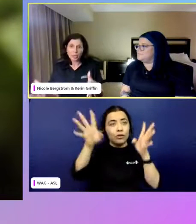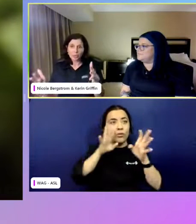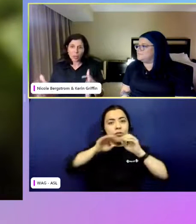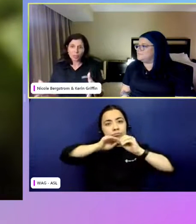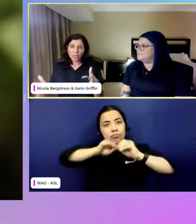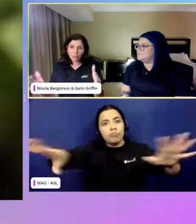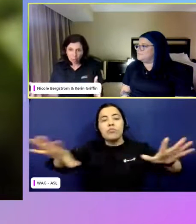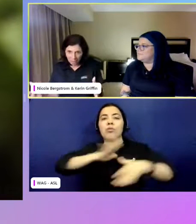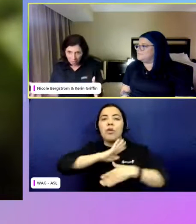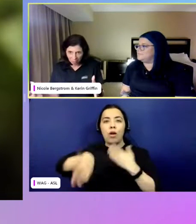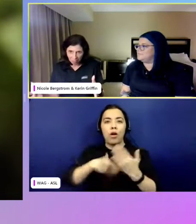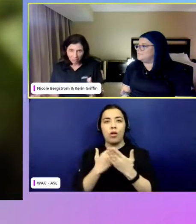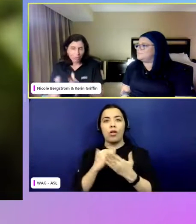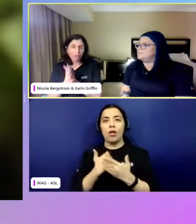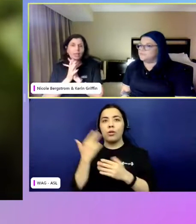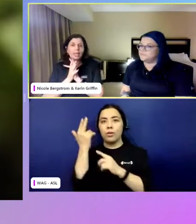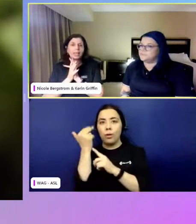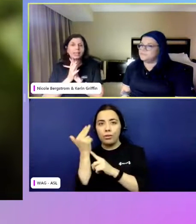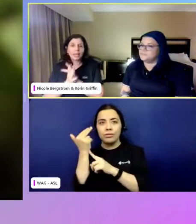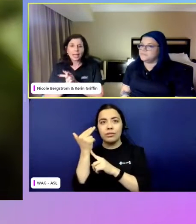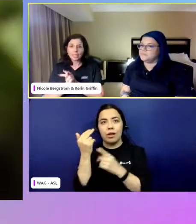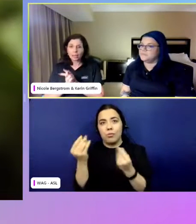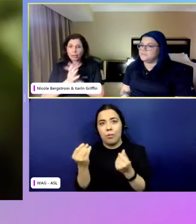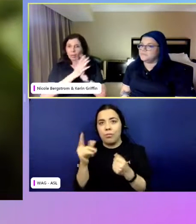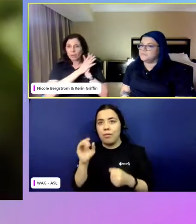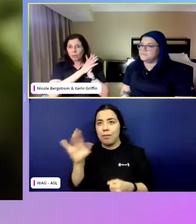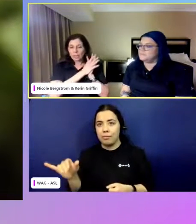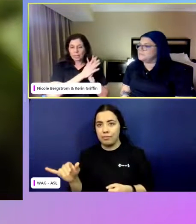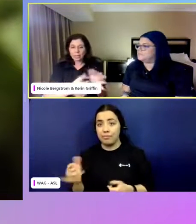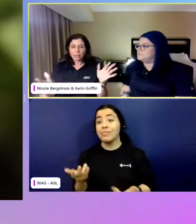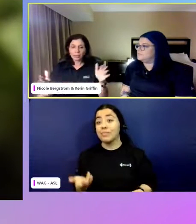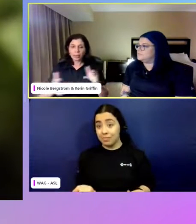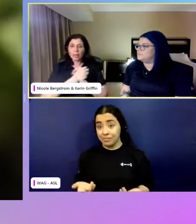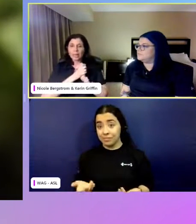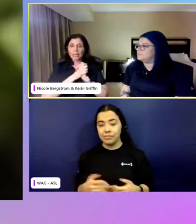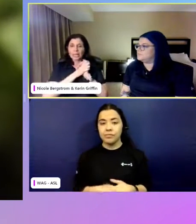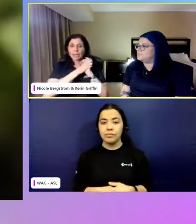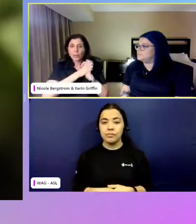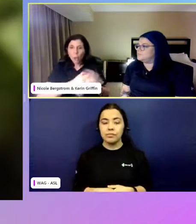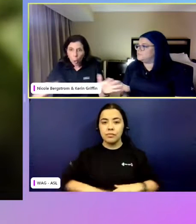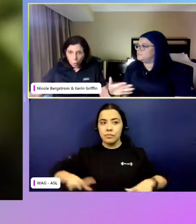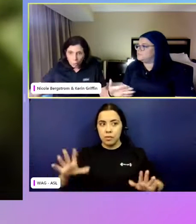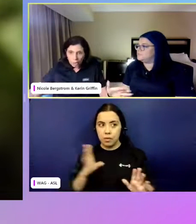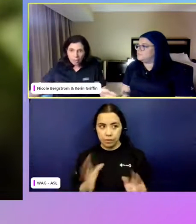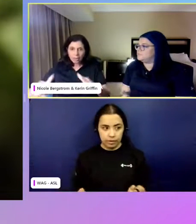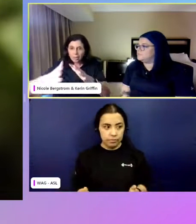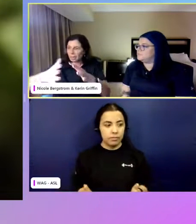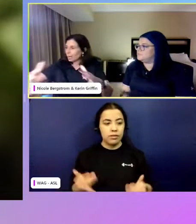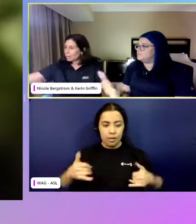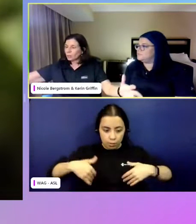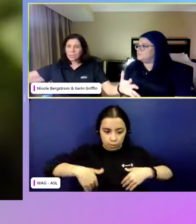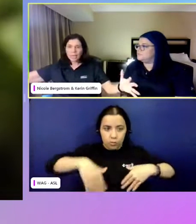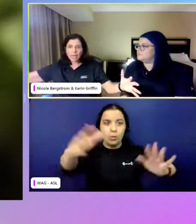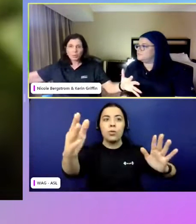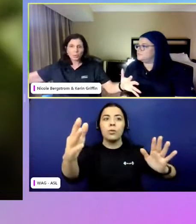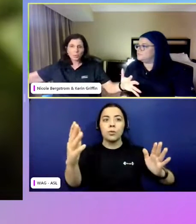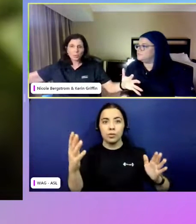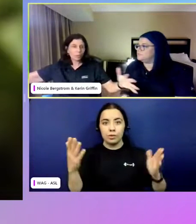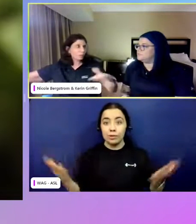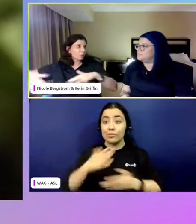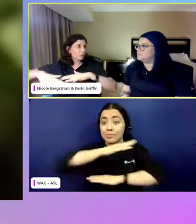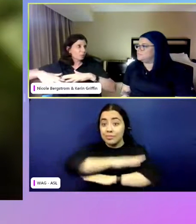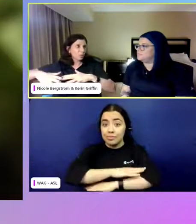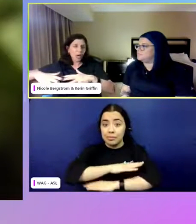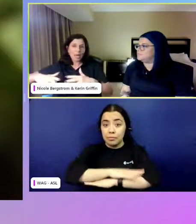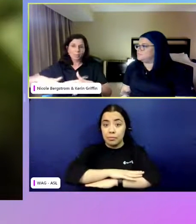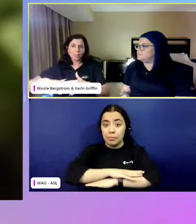our hotel property lobbies. And then it is, okay, now go, here's a table